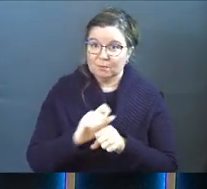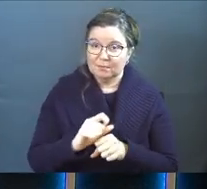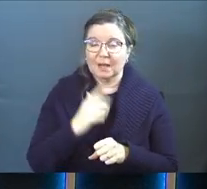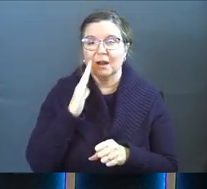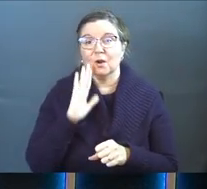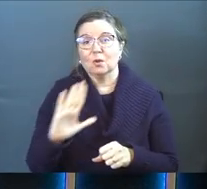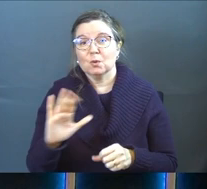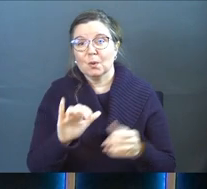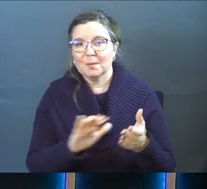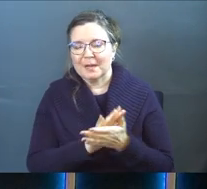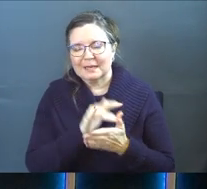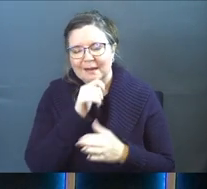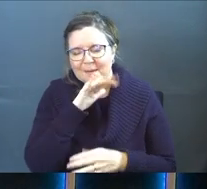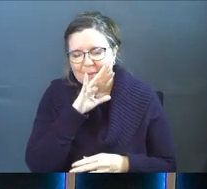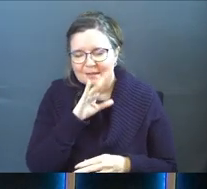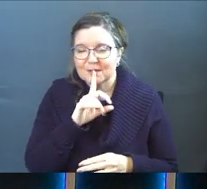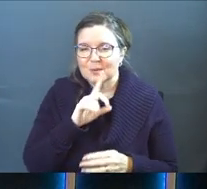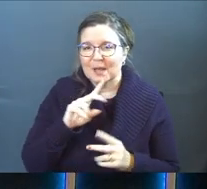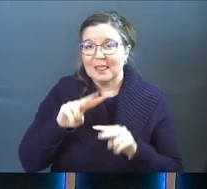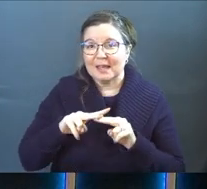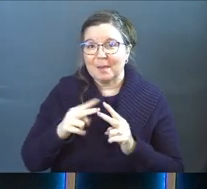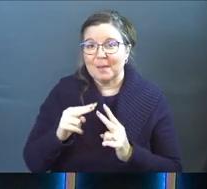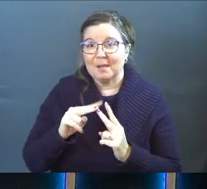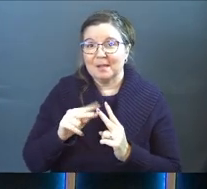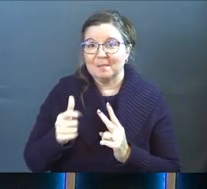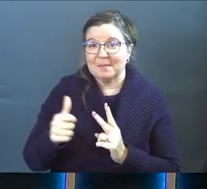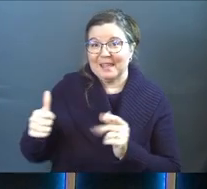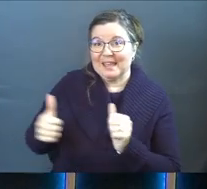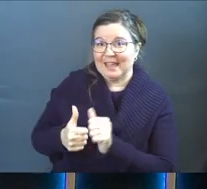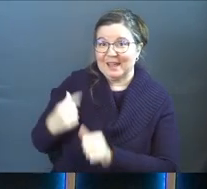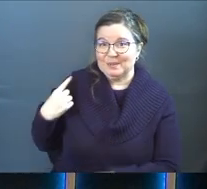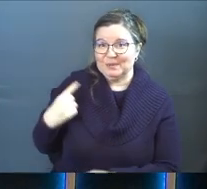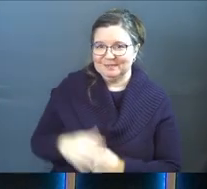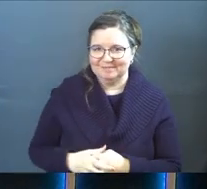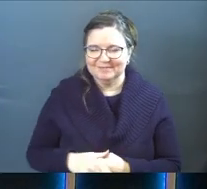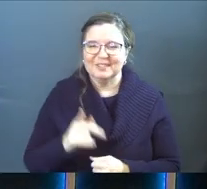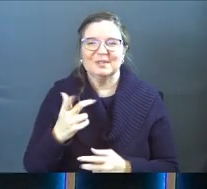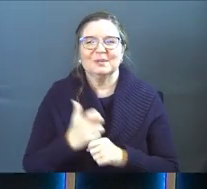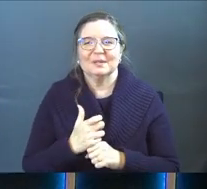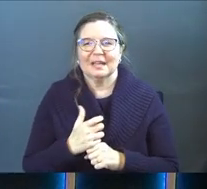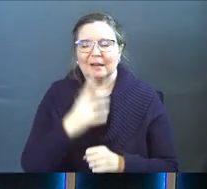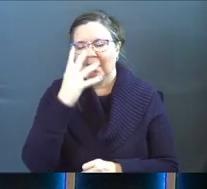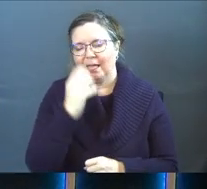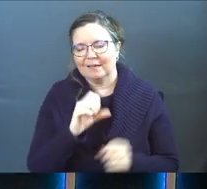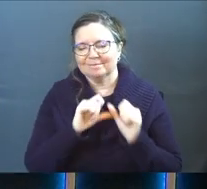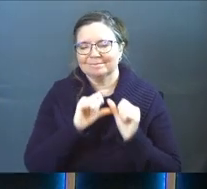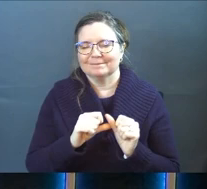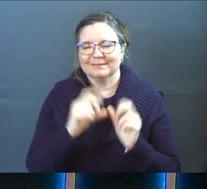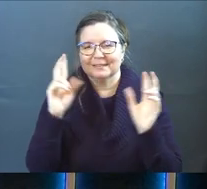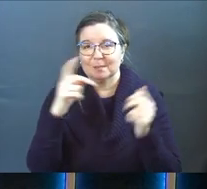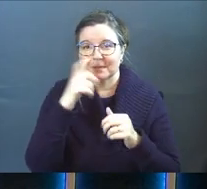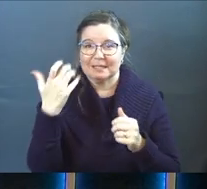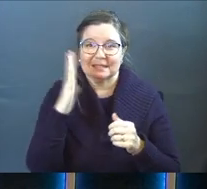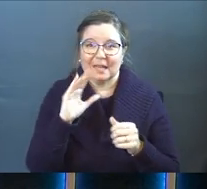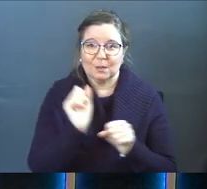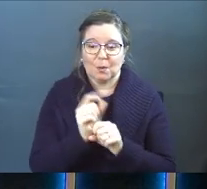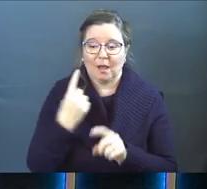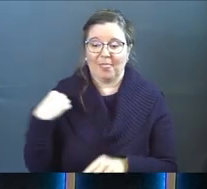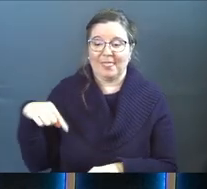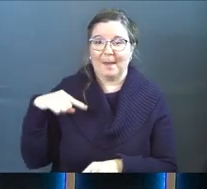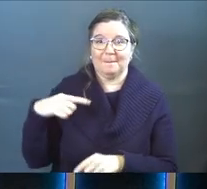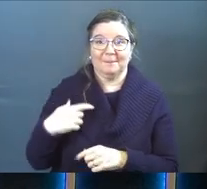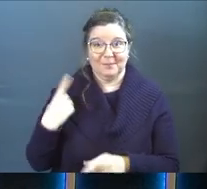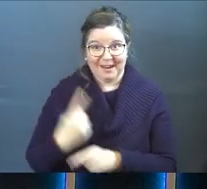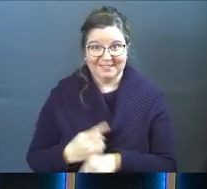And I know your marriage is not messy. It's the couple behind you. And so you get to nap through this entire series because God's going to work on